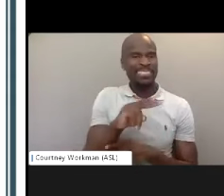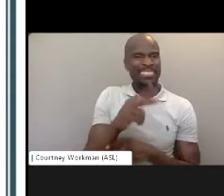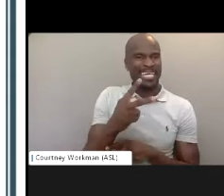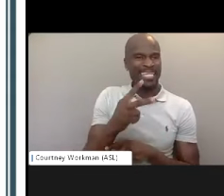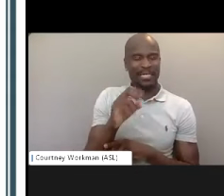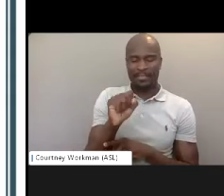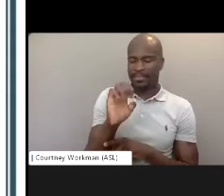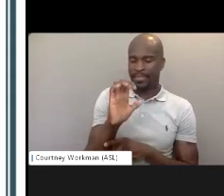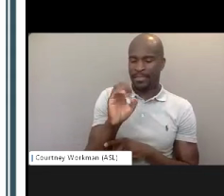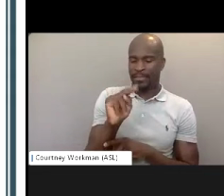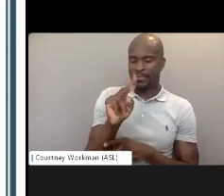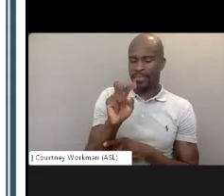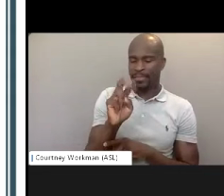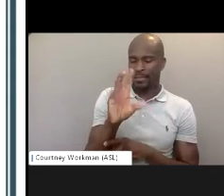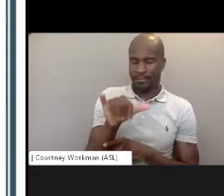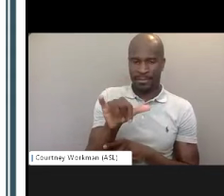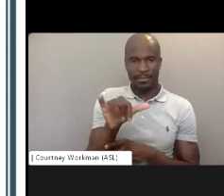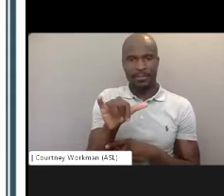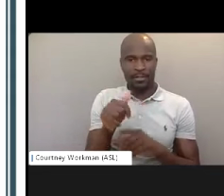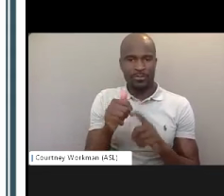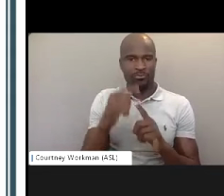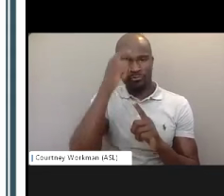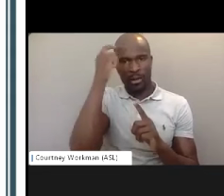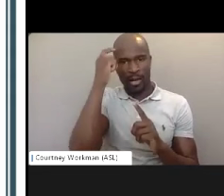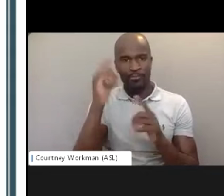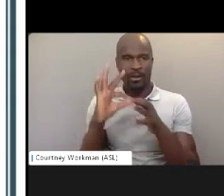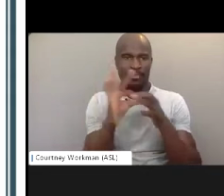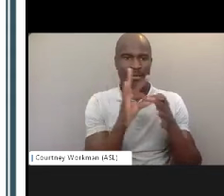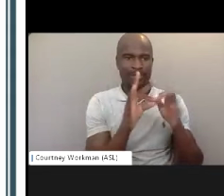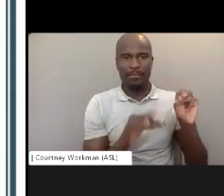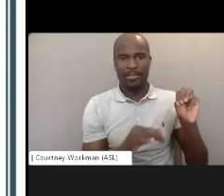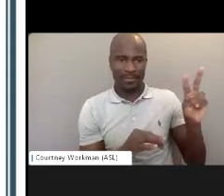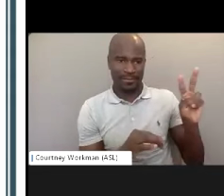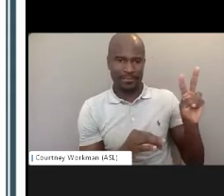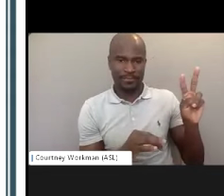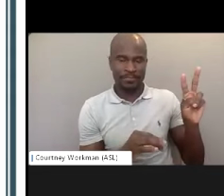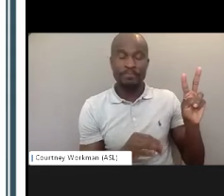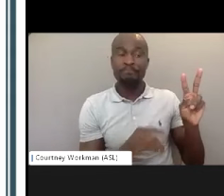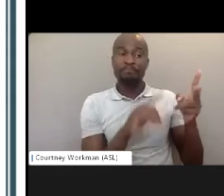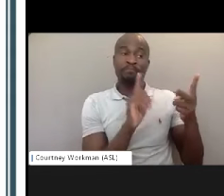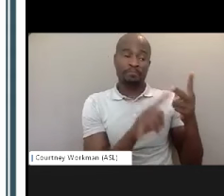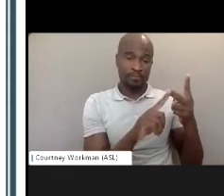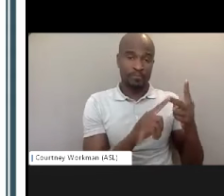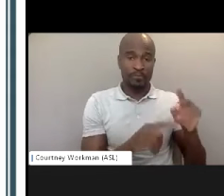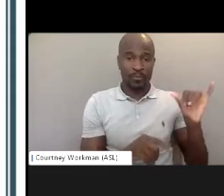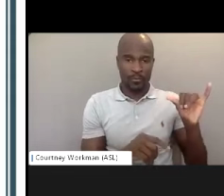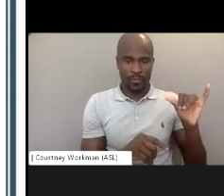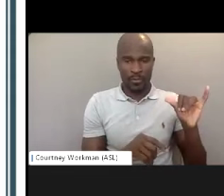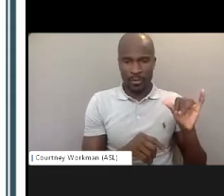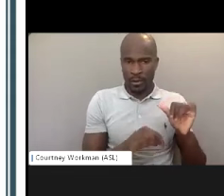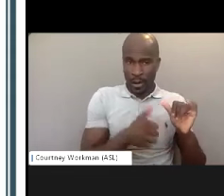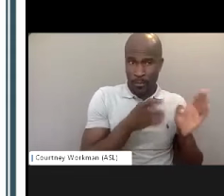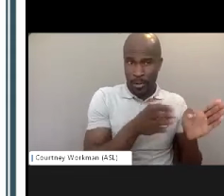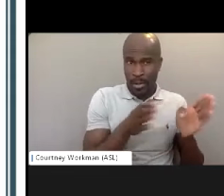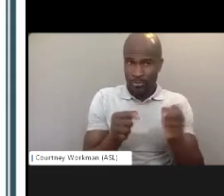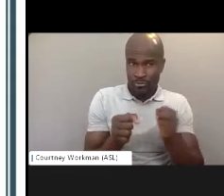violence incident? And are there recommended strategies to support students in a non-clinical capacity? And I know you spoke about this, Melissa, but